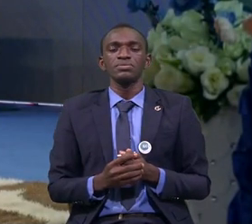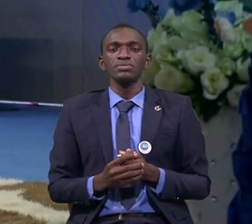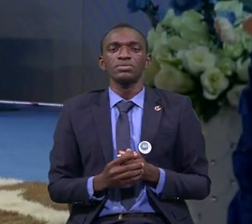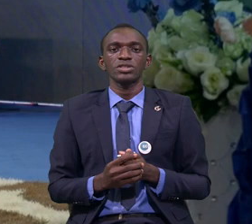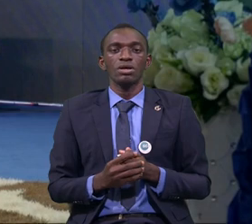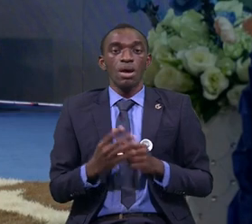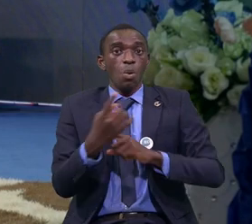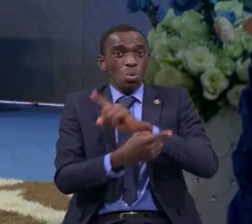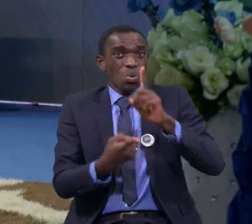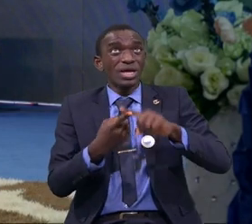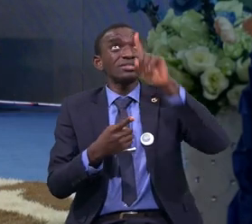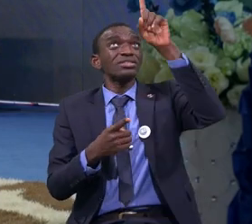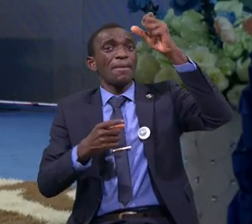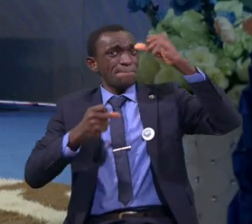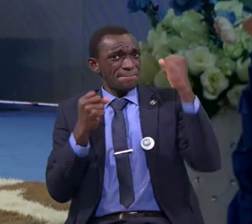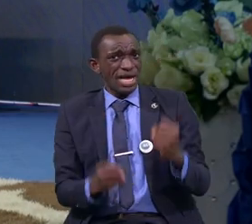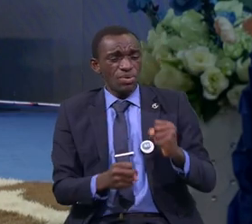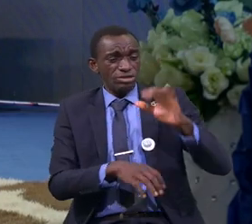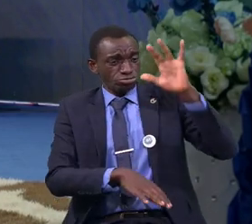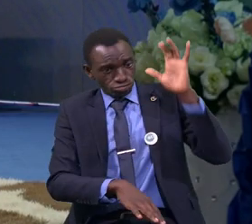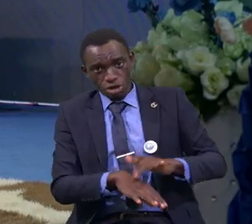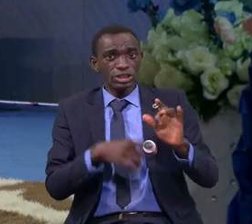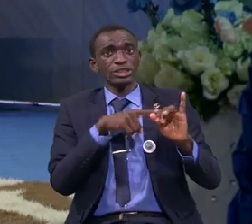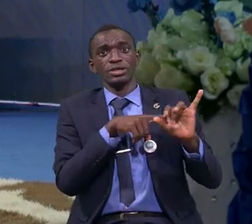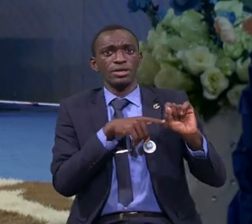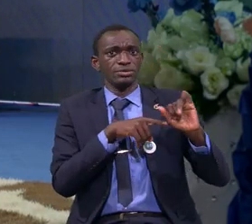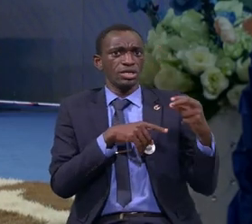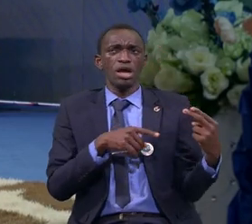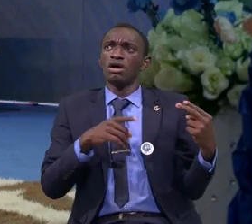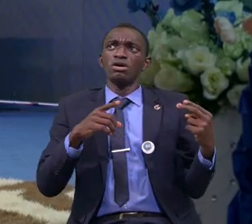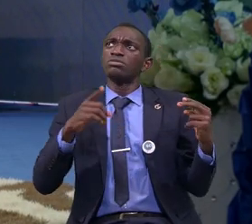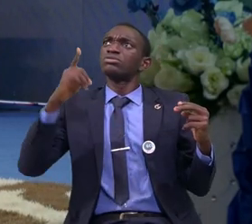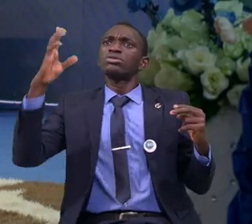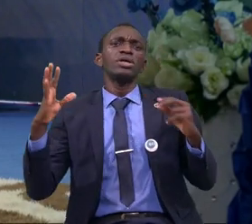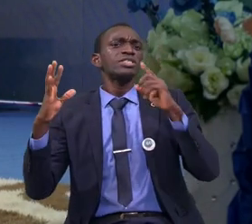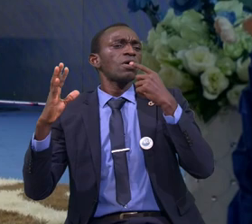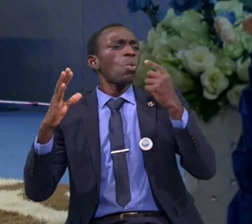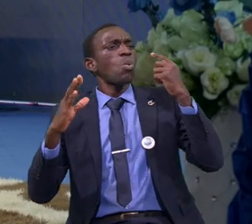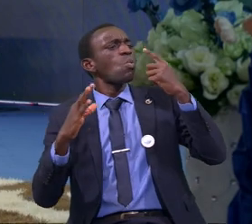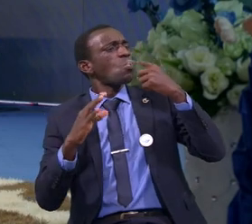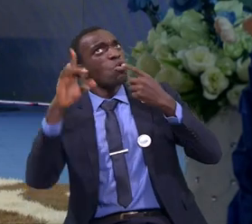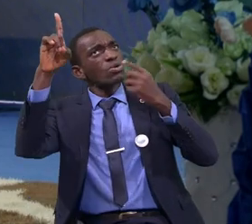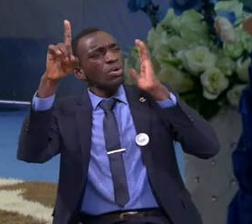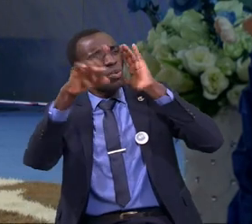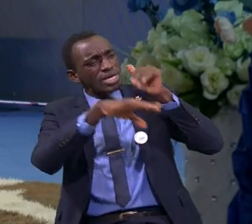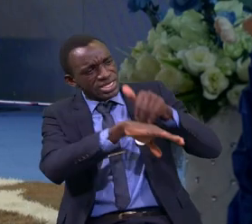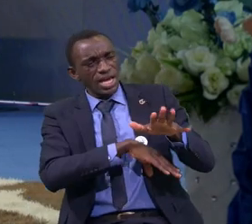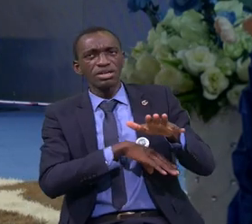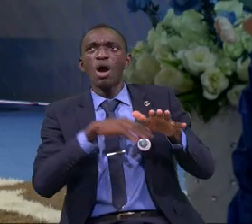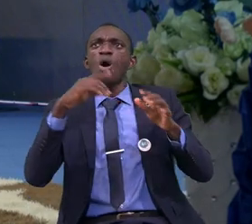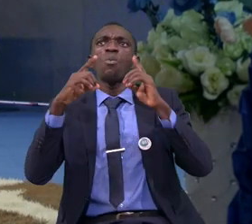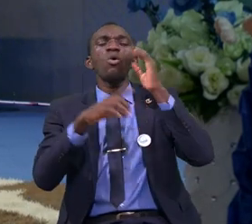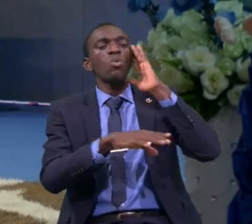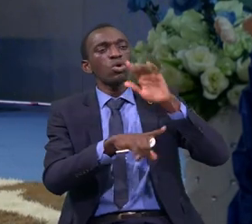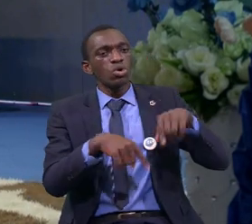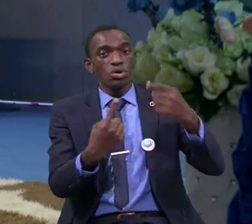When that power touched him, and God said, whom shall I send? And who will go for